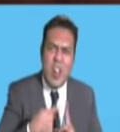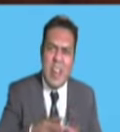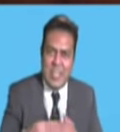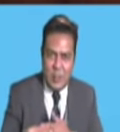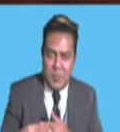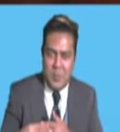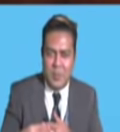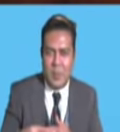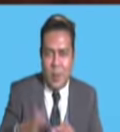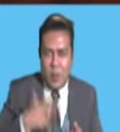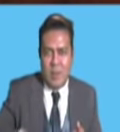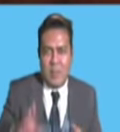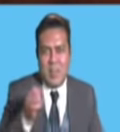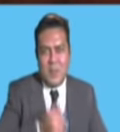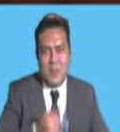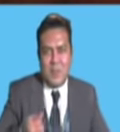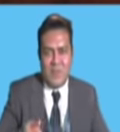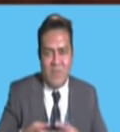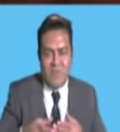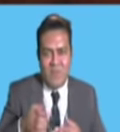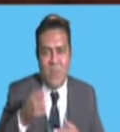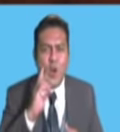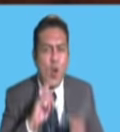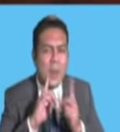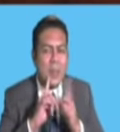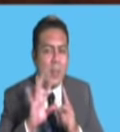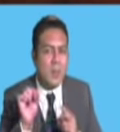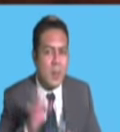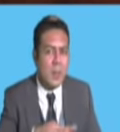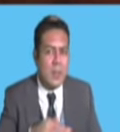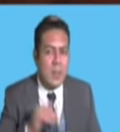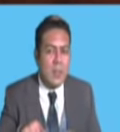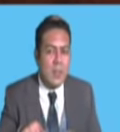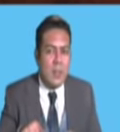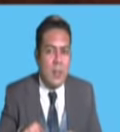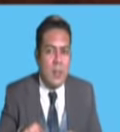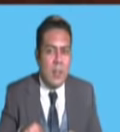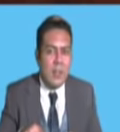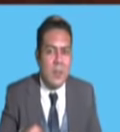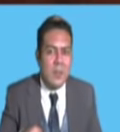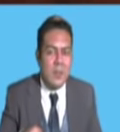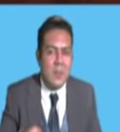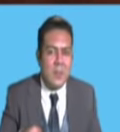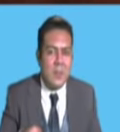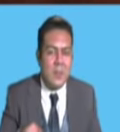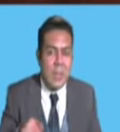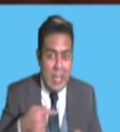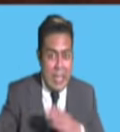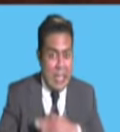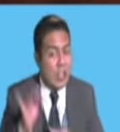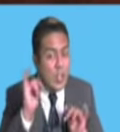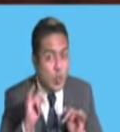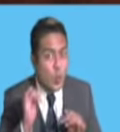draw the attention of this august body on the comments that were made at the onset. In an acknowledgement of the emerging issues